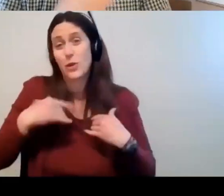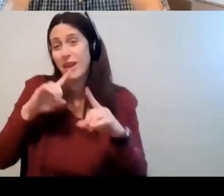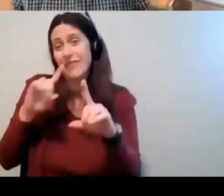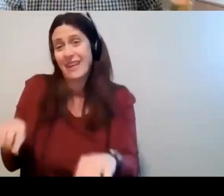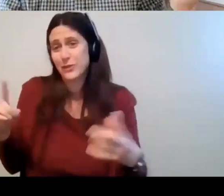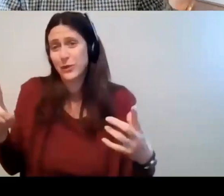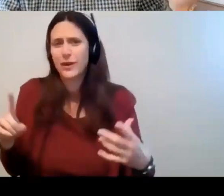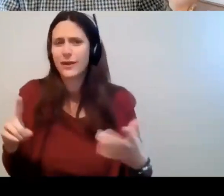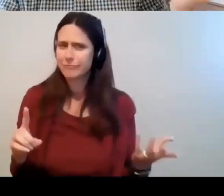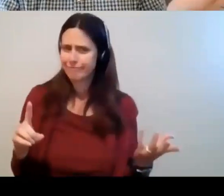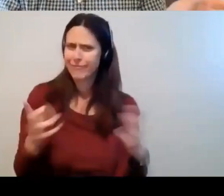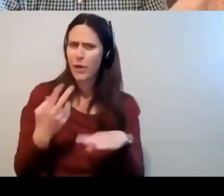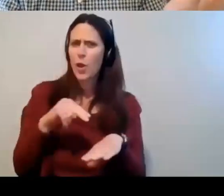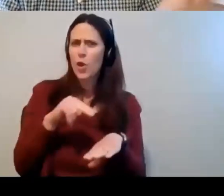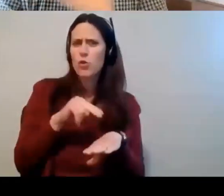pandemic?